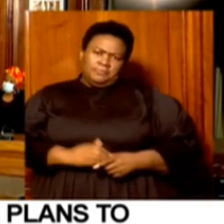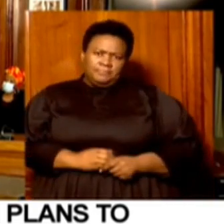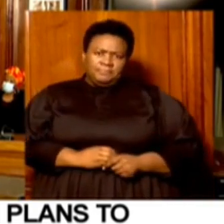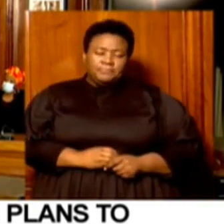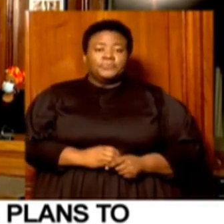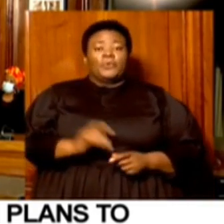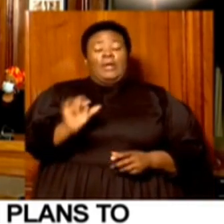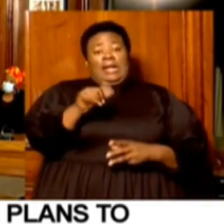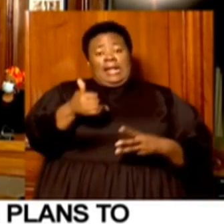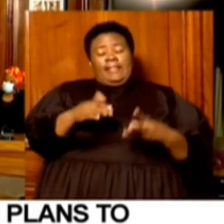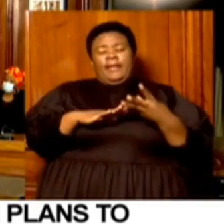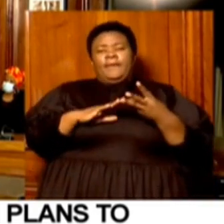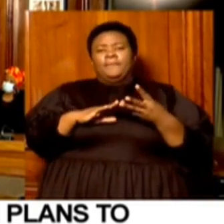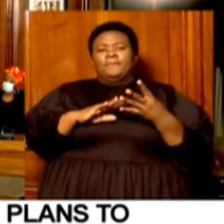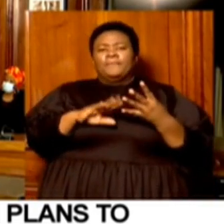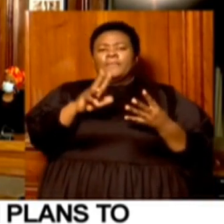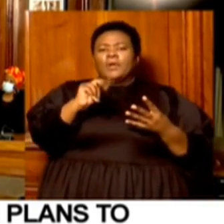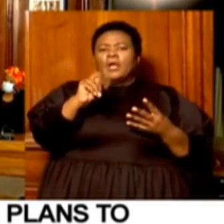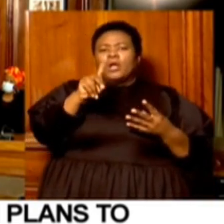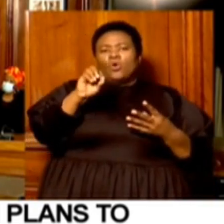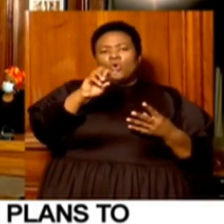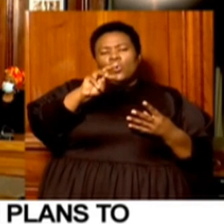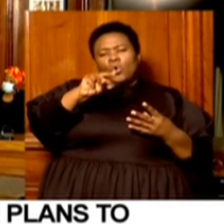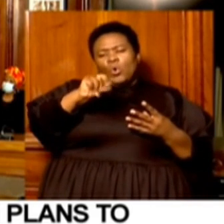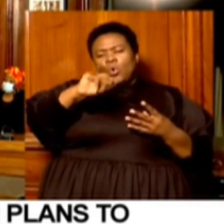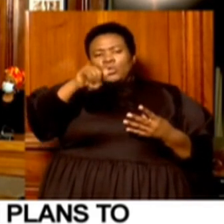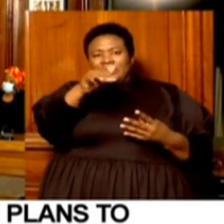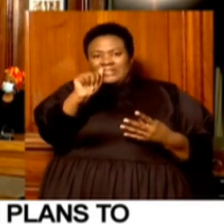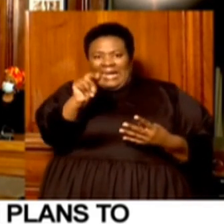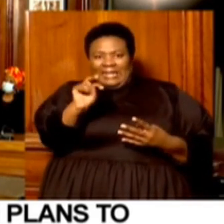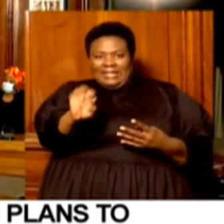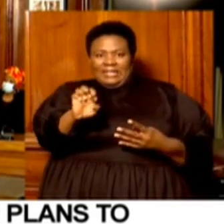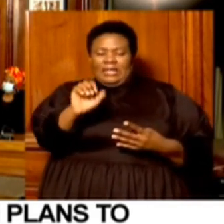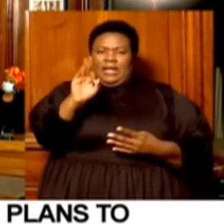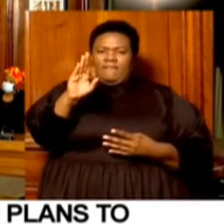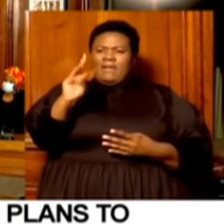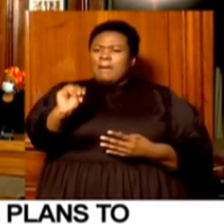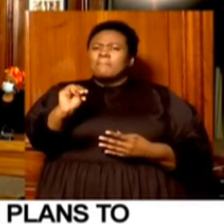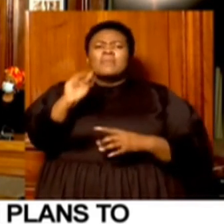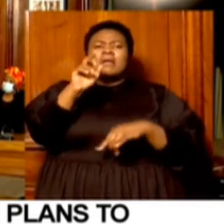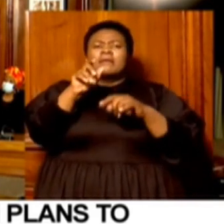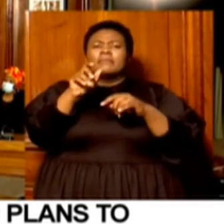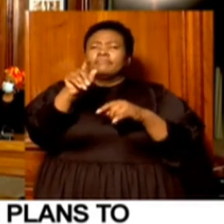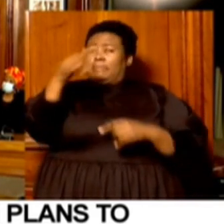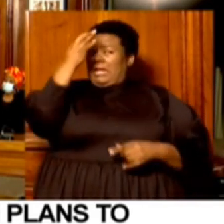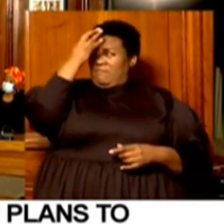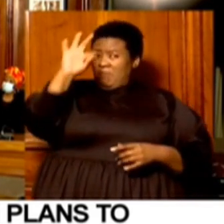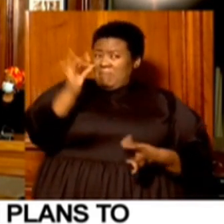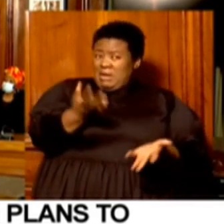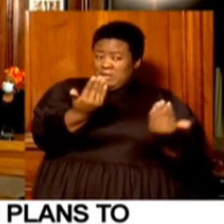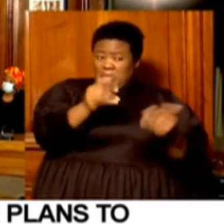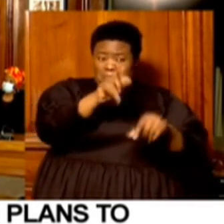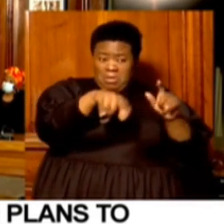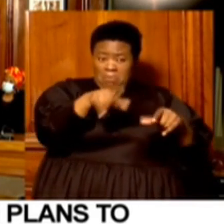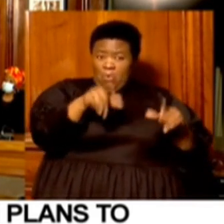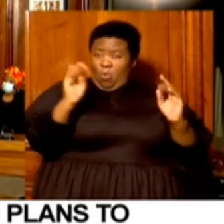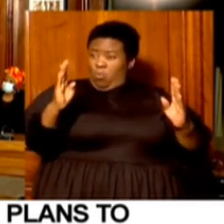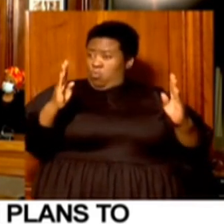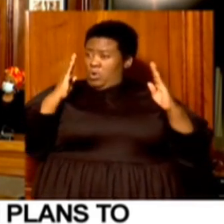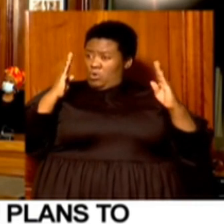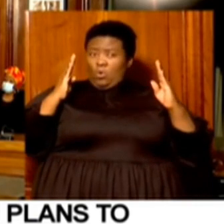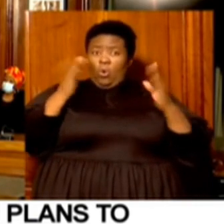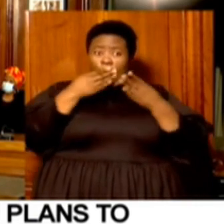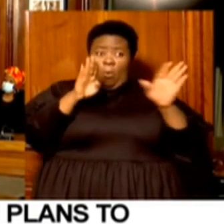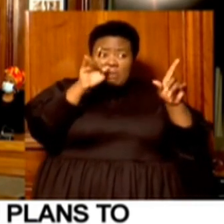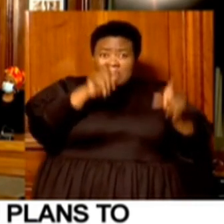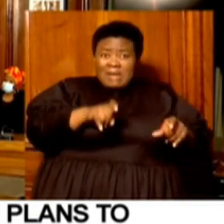FM. How does the department expect people to open windows in this cold weather since COVID-19 stays longer